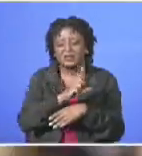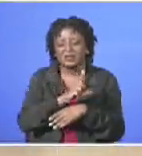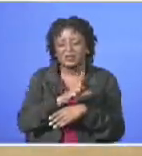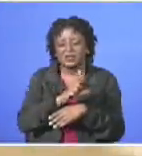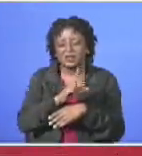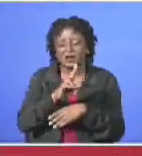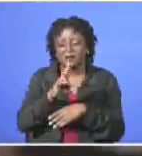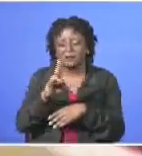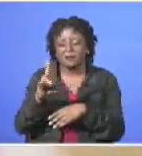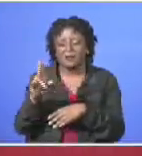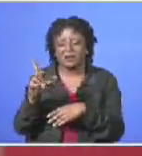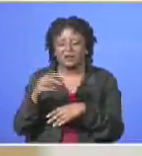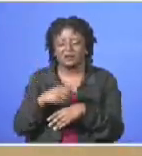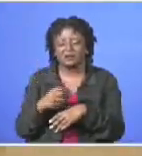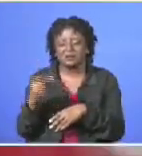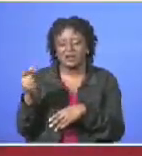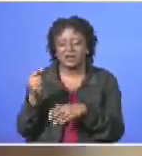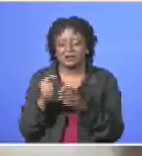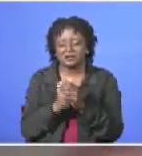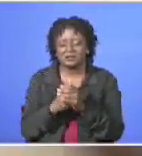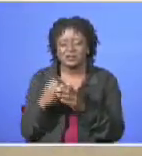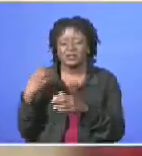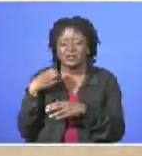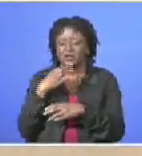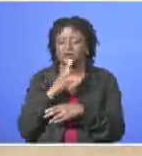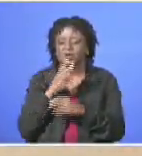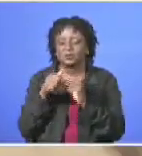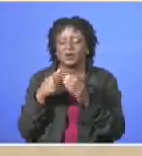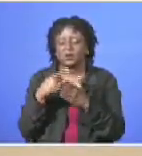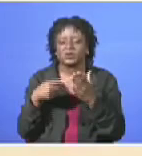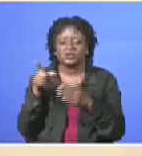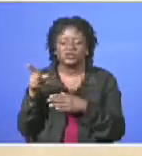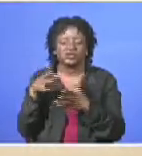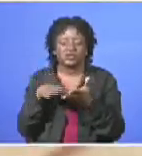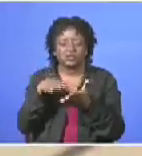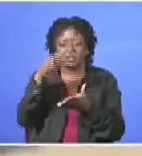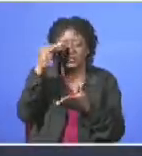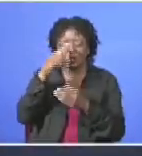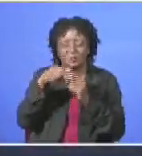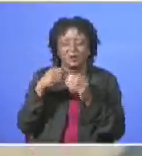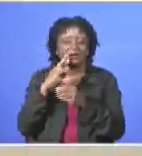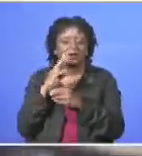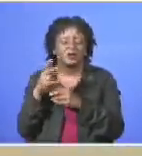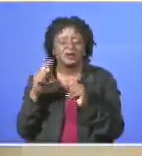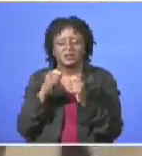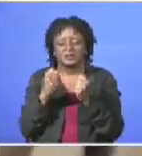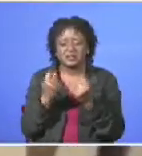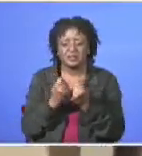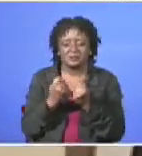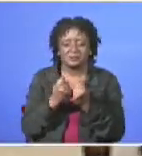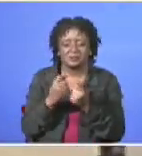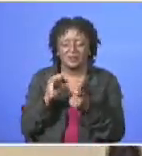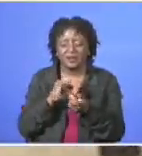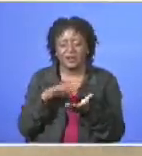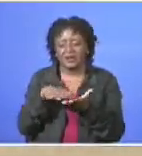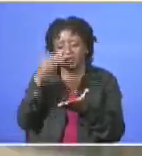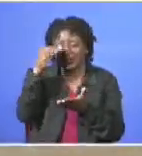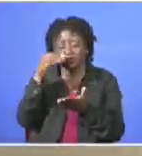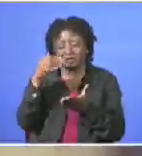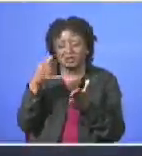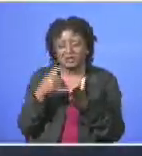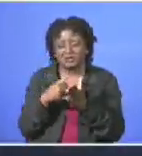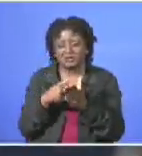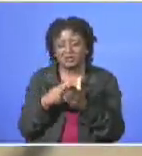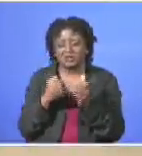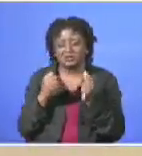McPhee McEwen on what she has learned about her team so far in the early season. I learned that it's a marathon, it's not a sprint.